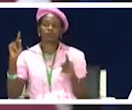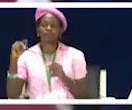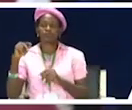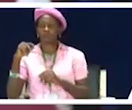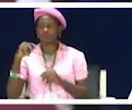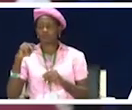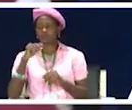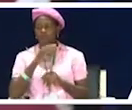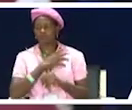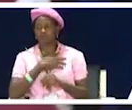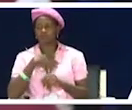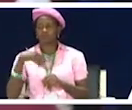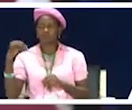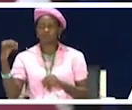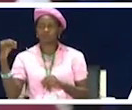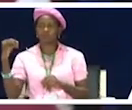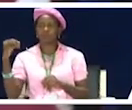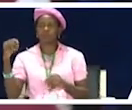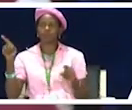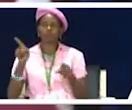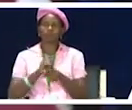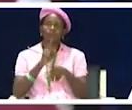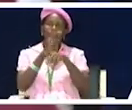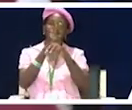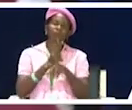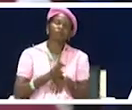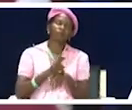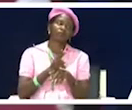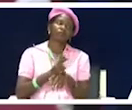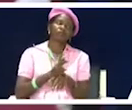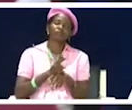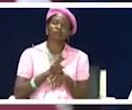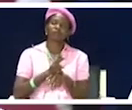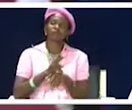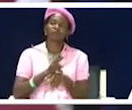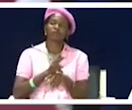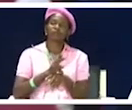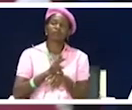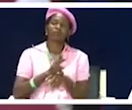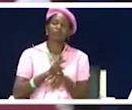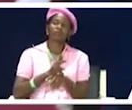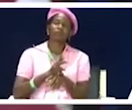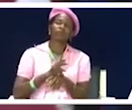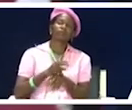people. And as usual with them, we said we will feed them.